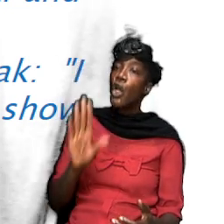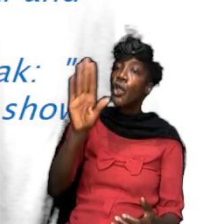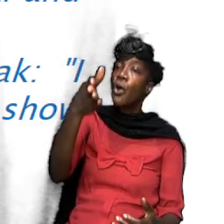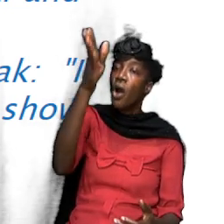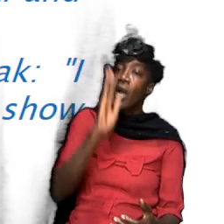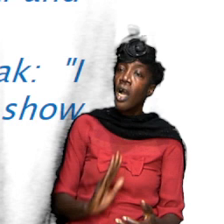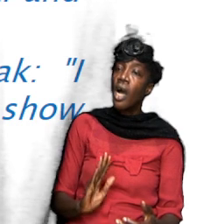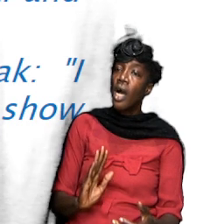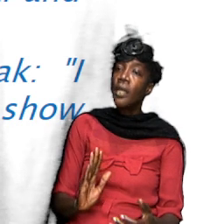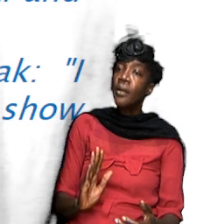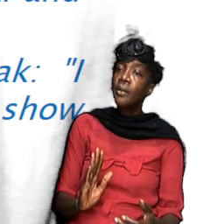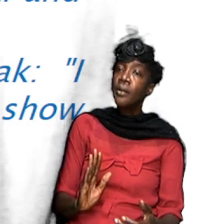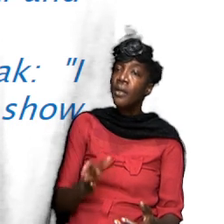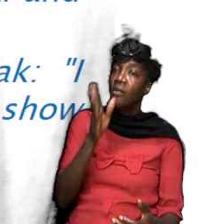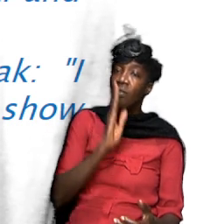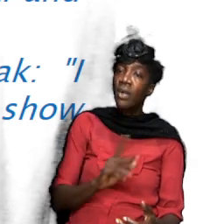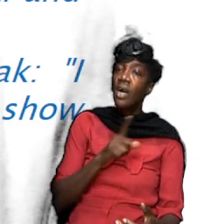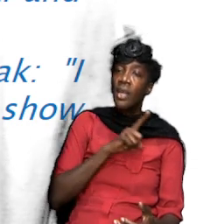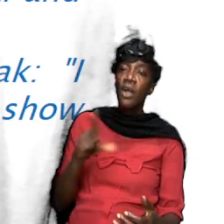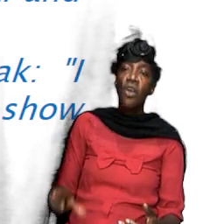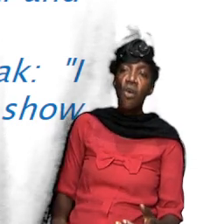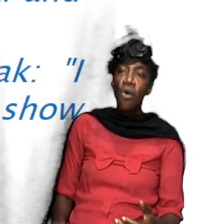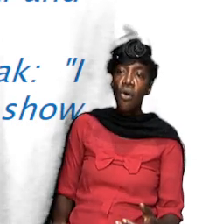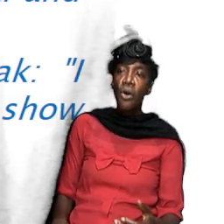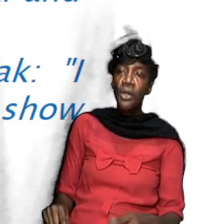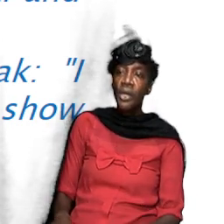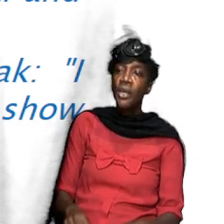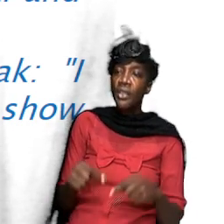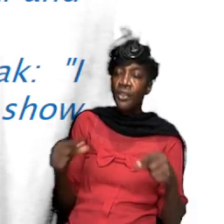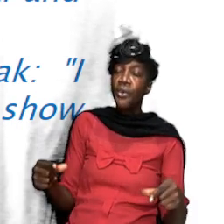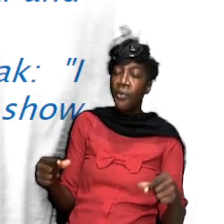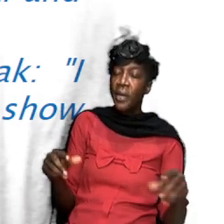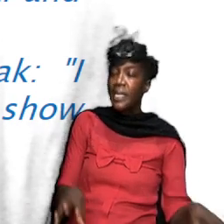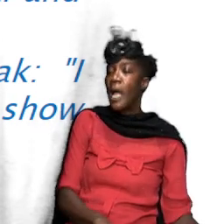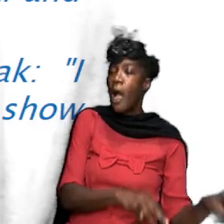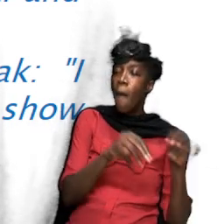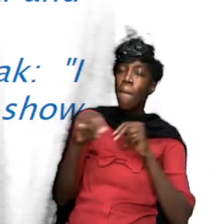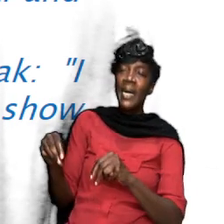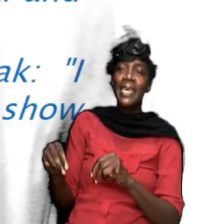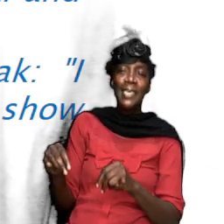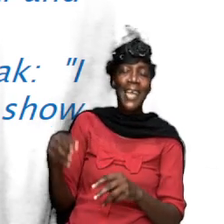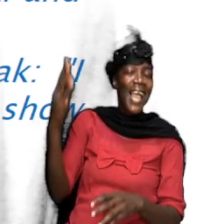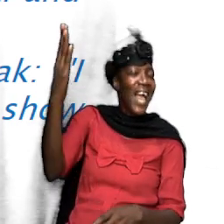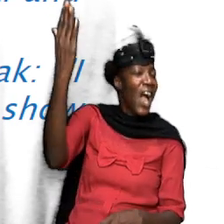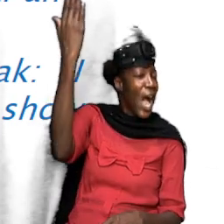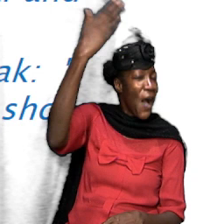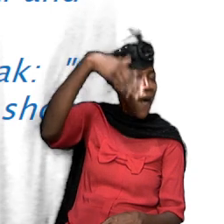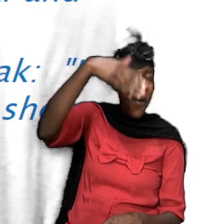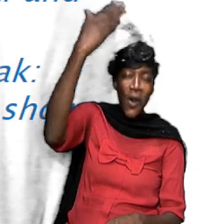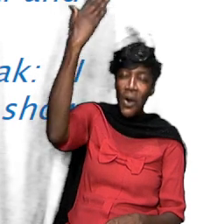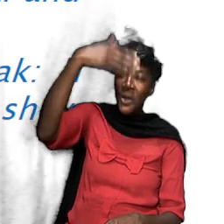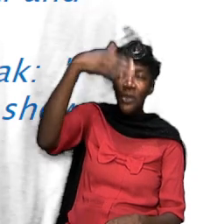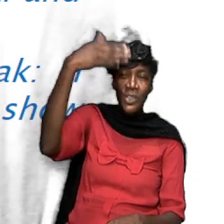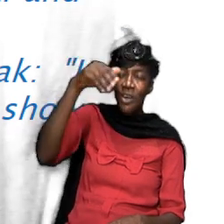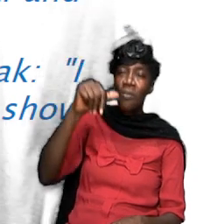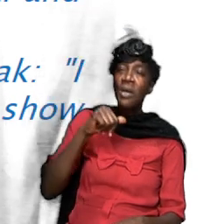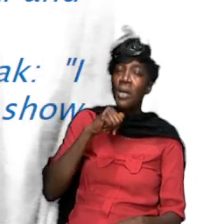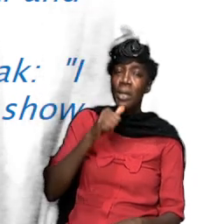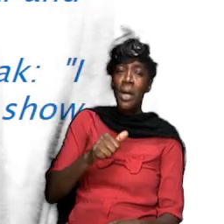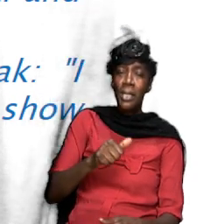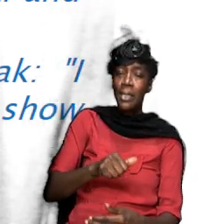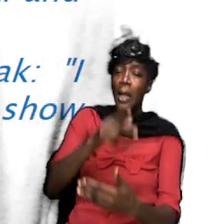the Lord of lords, the great, the mighty and the awesome God, who is not